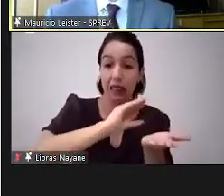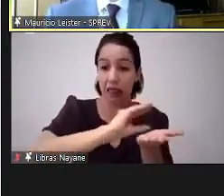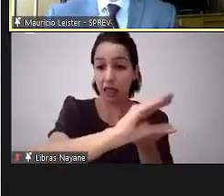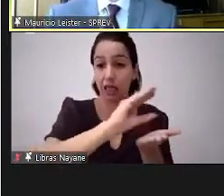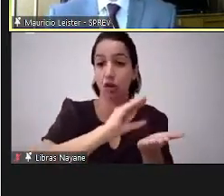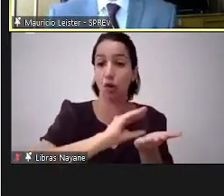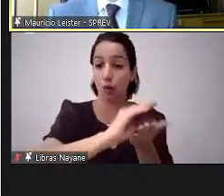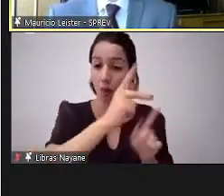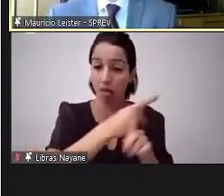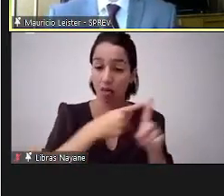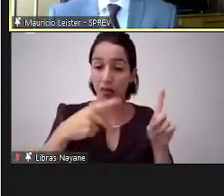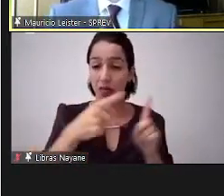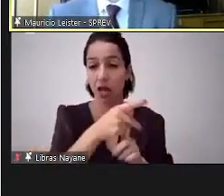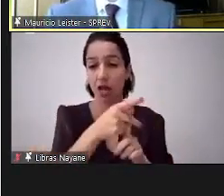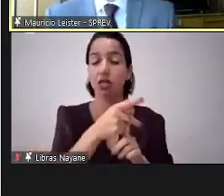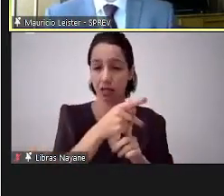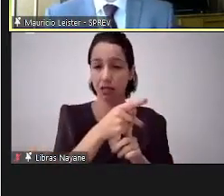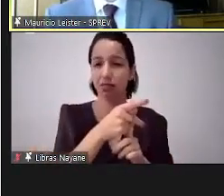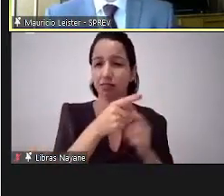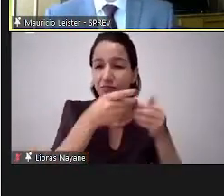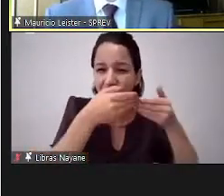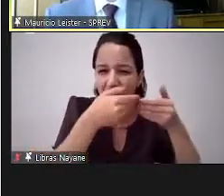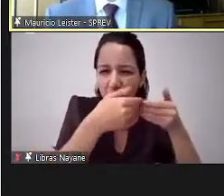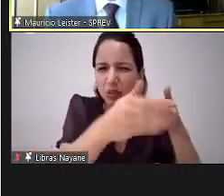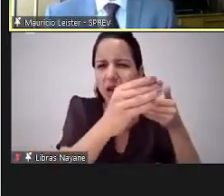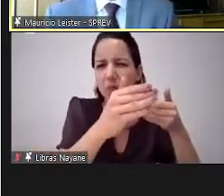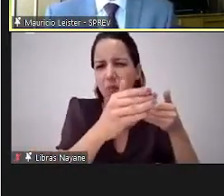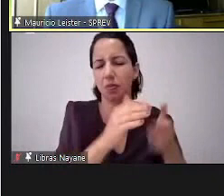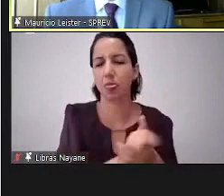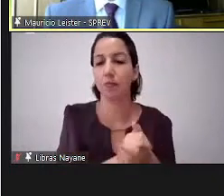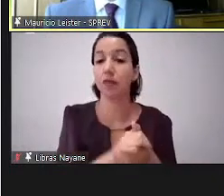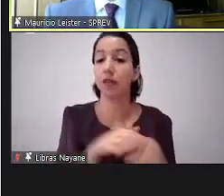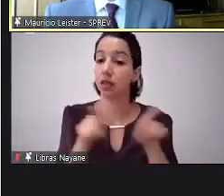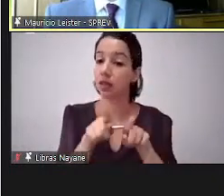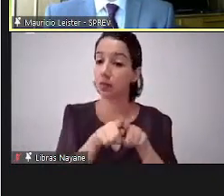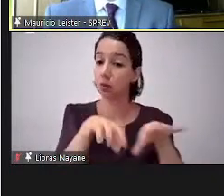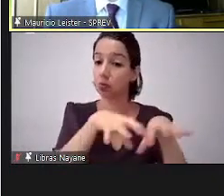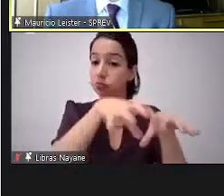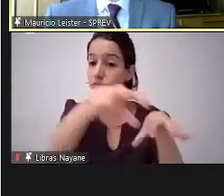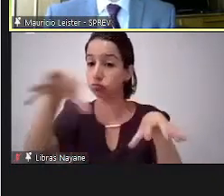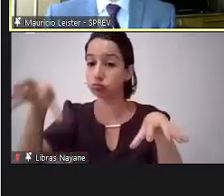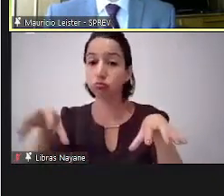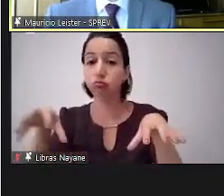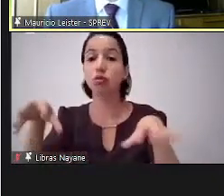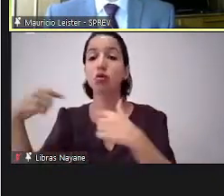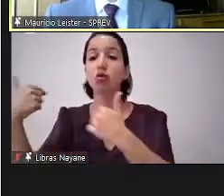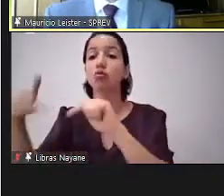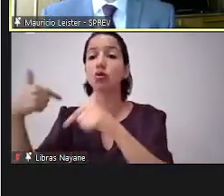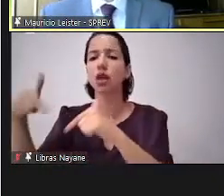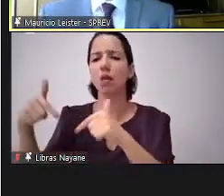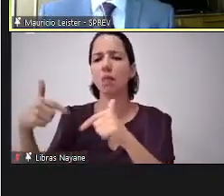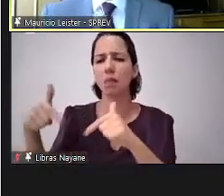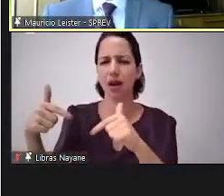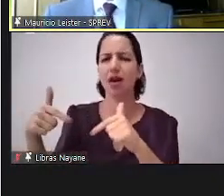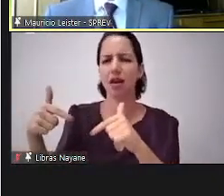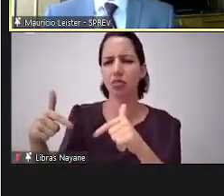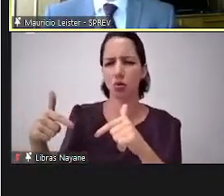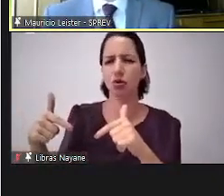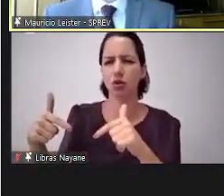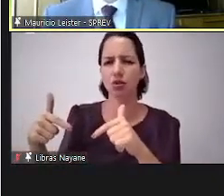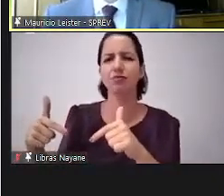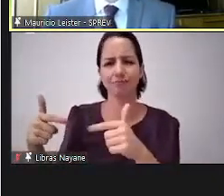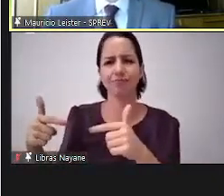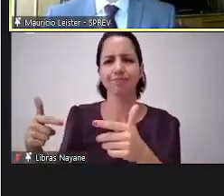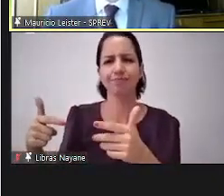to many debts, public debts. And on the other hand, we also have the active workers, the ones